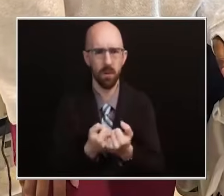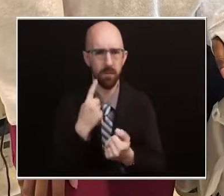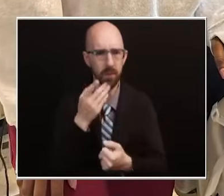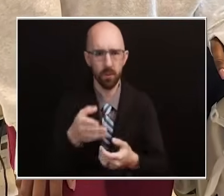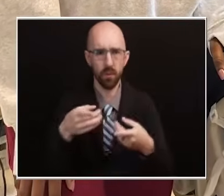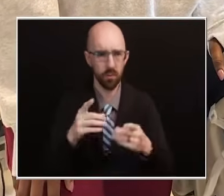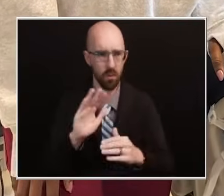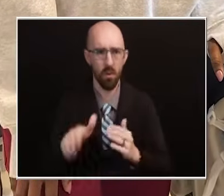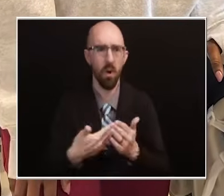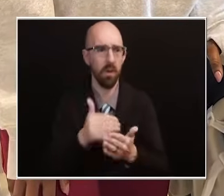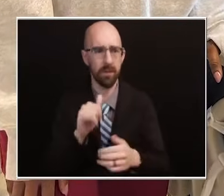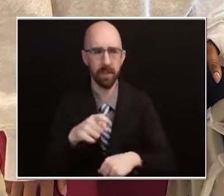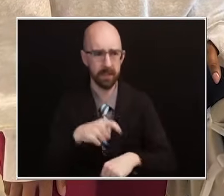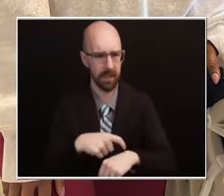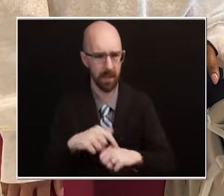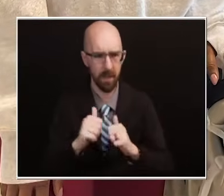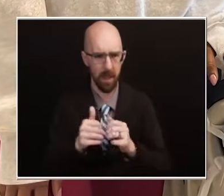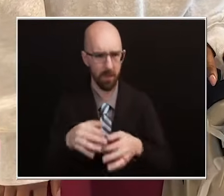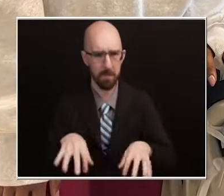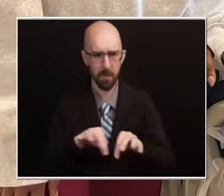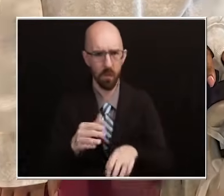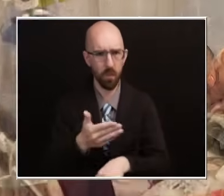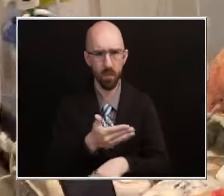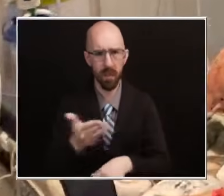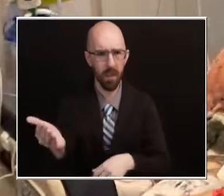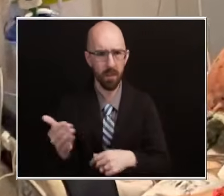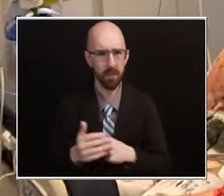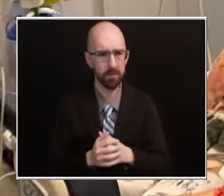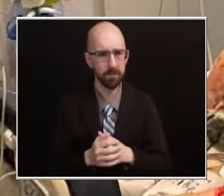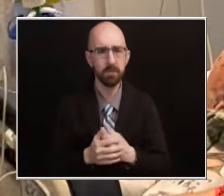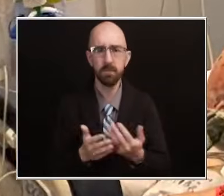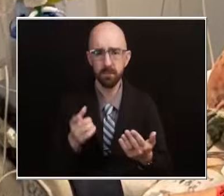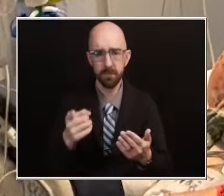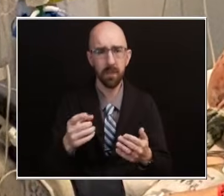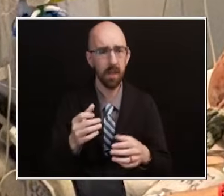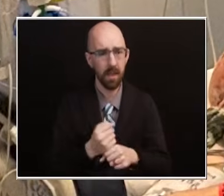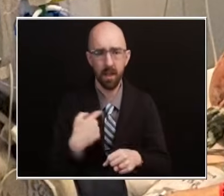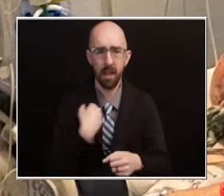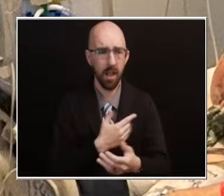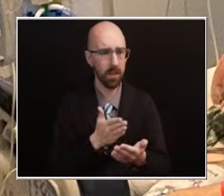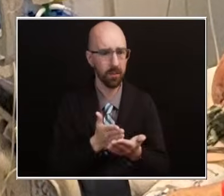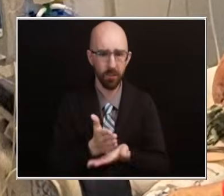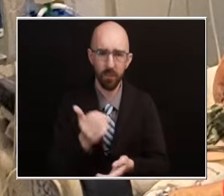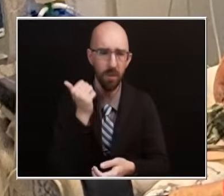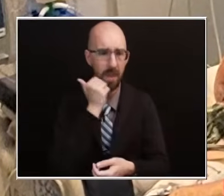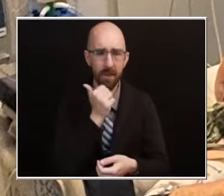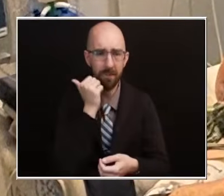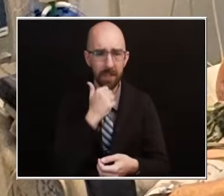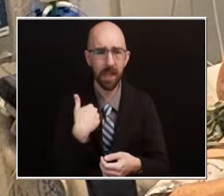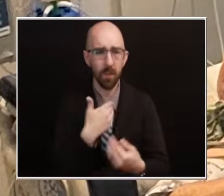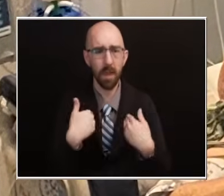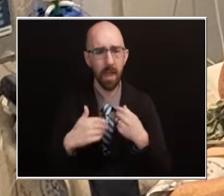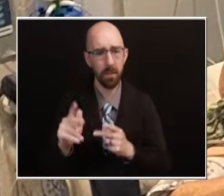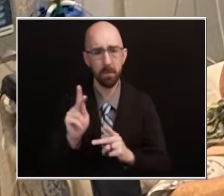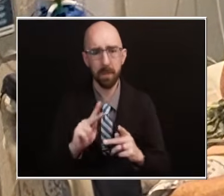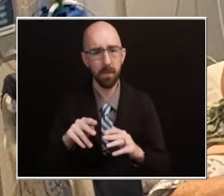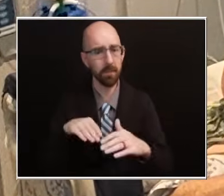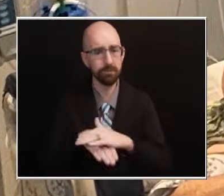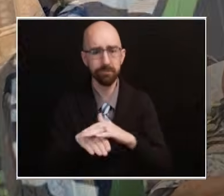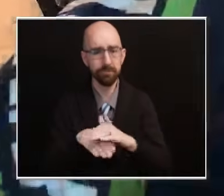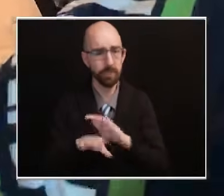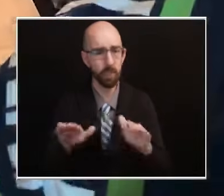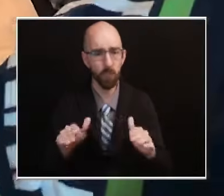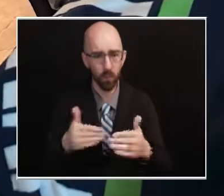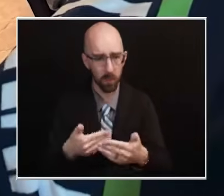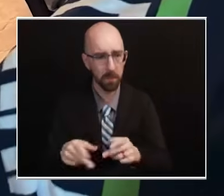time. How important were they? They got us through it. Every day we had people coming into the room, we had people praying